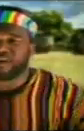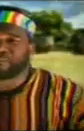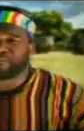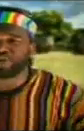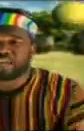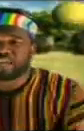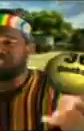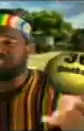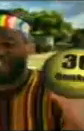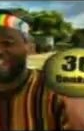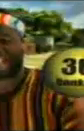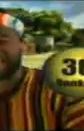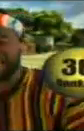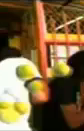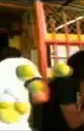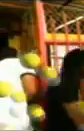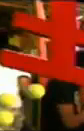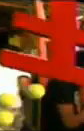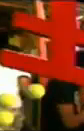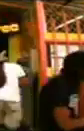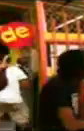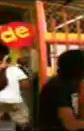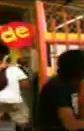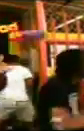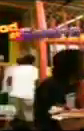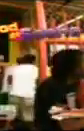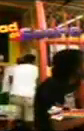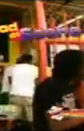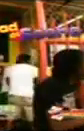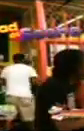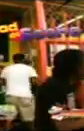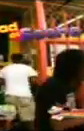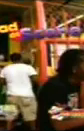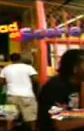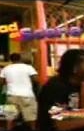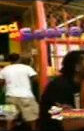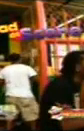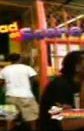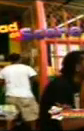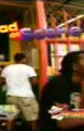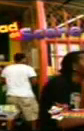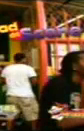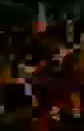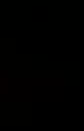to play him for 36. Kibwe say, read the scene and play playway. Make your mark today.